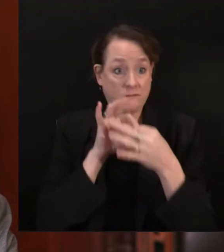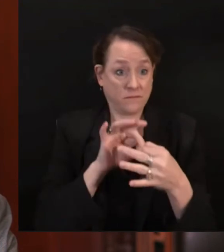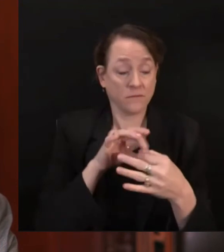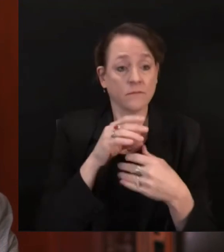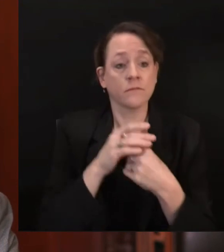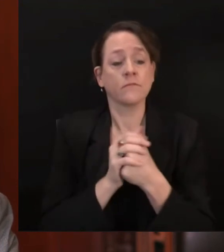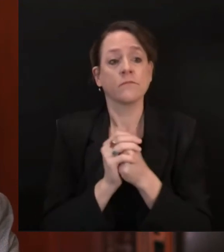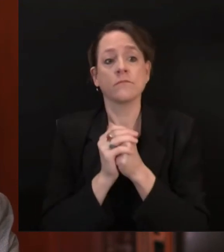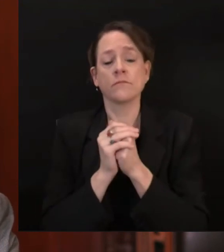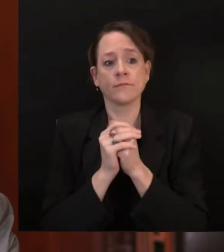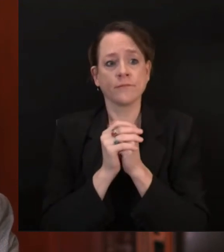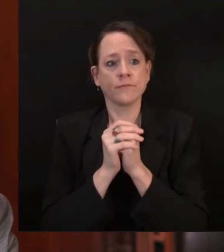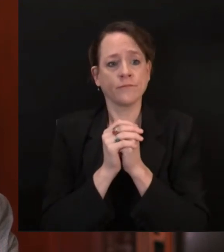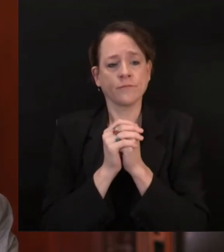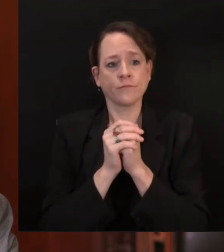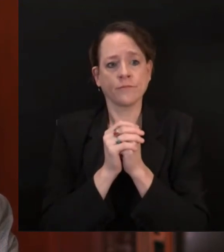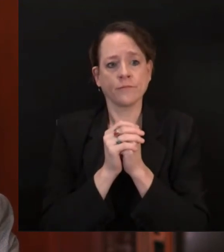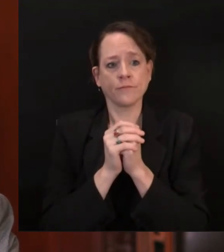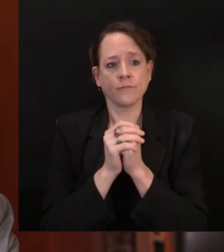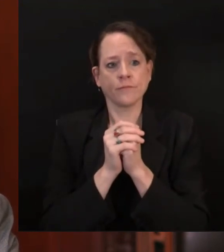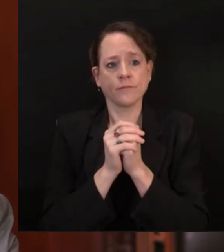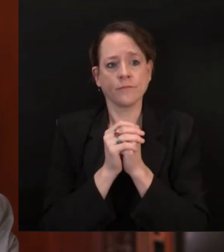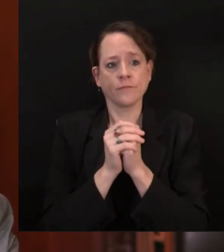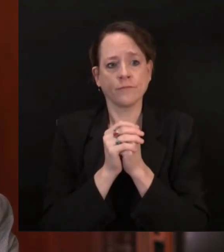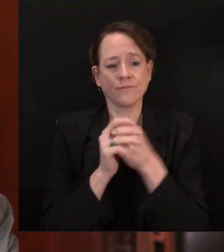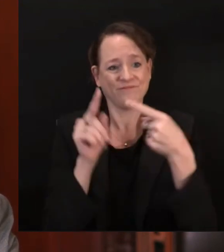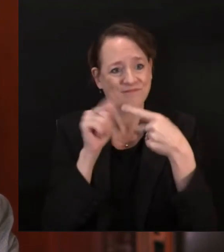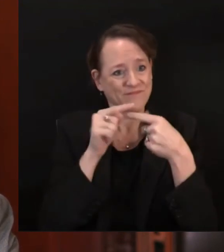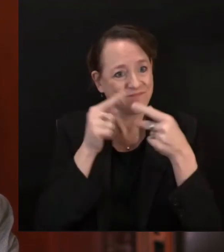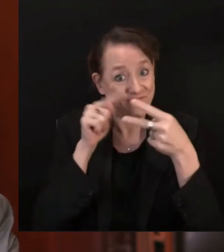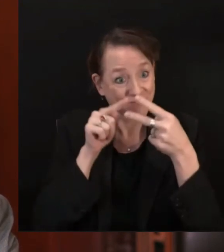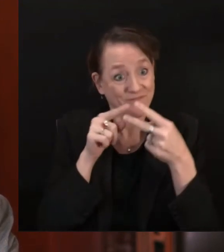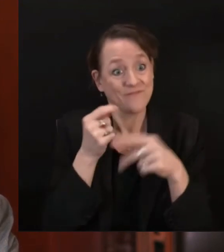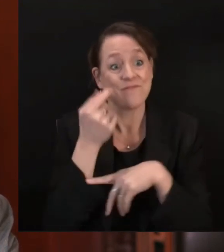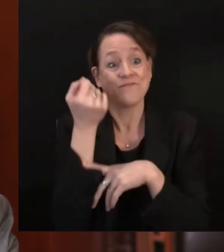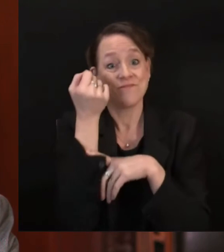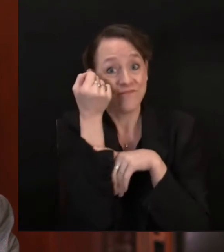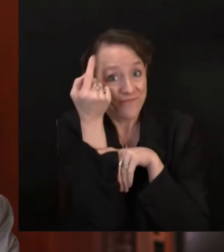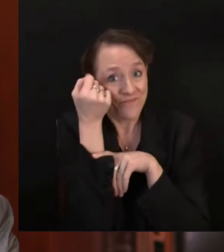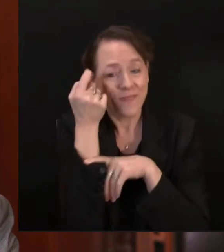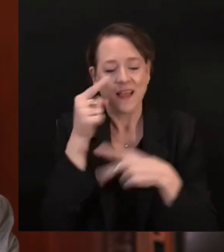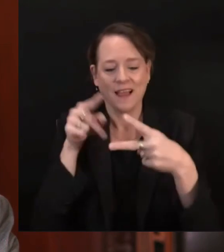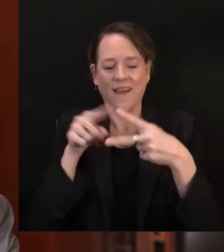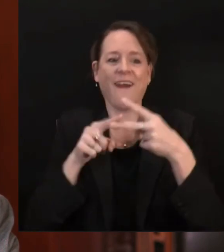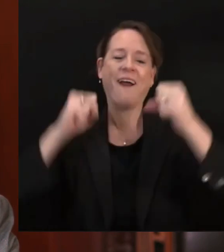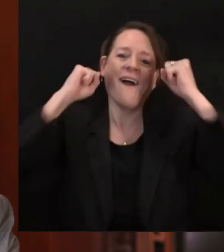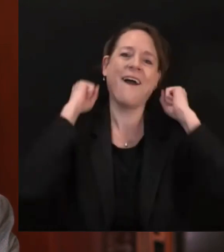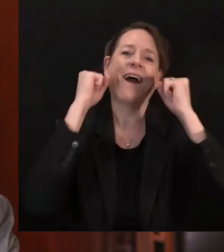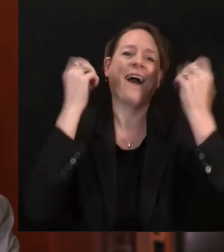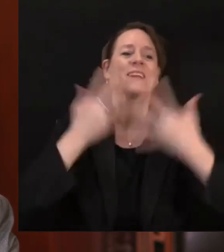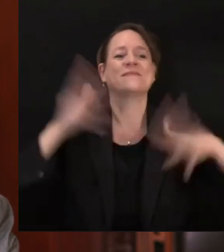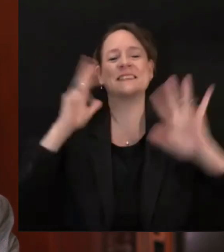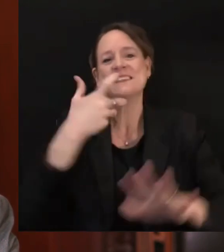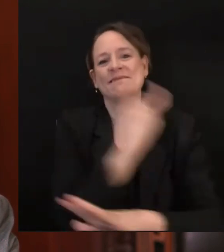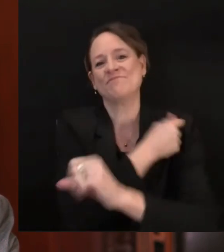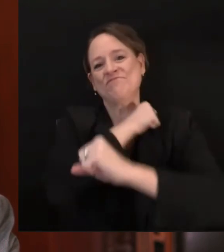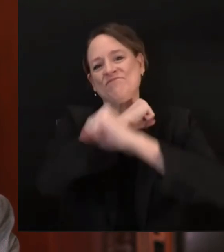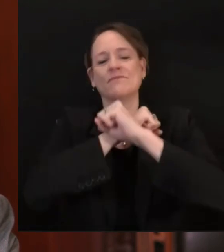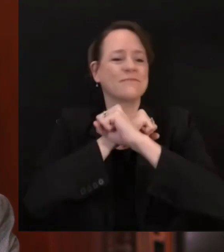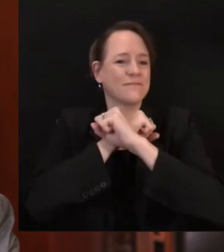immunity. So we have to continue using every resource available to us. Last week, we announced Google and Apple